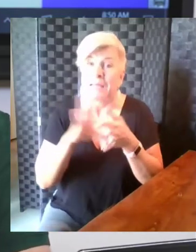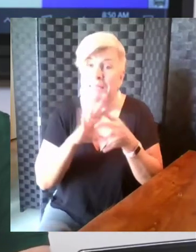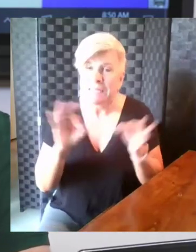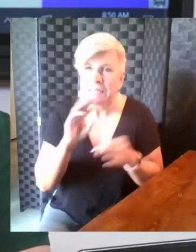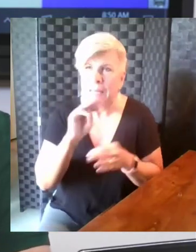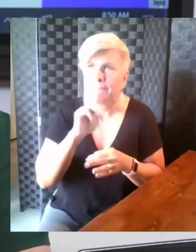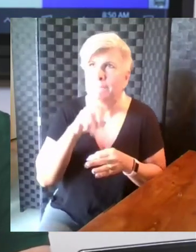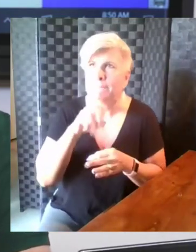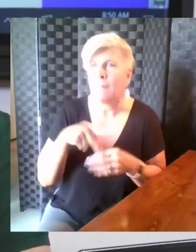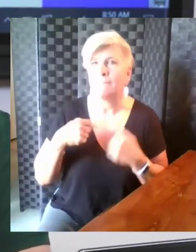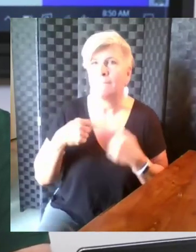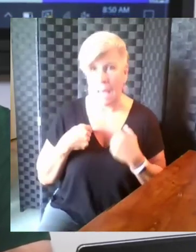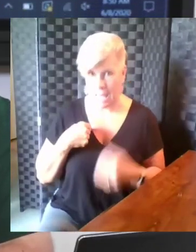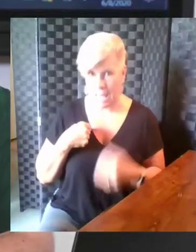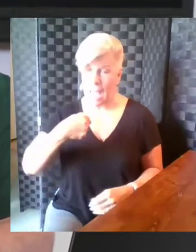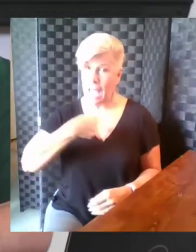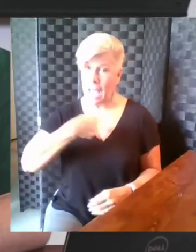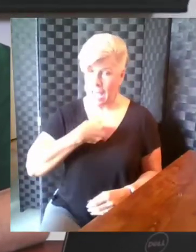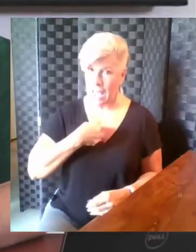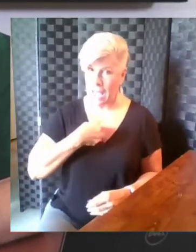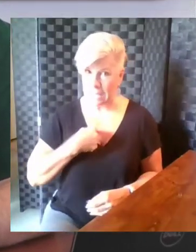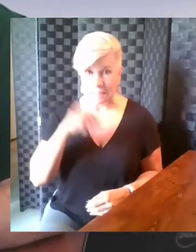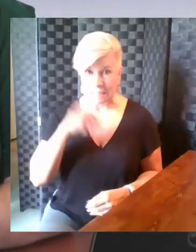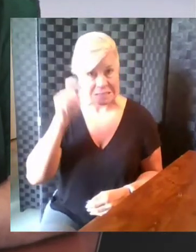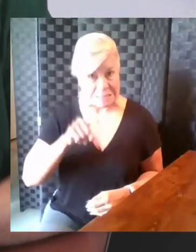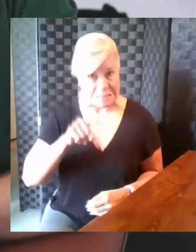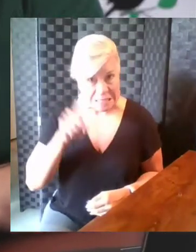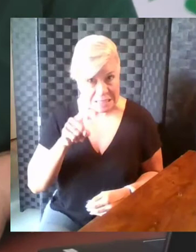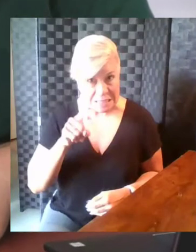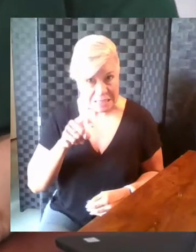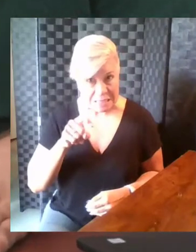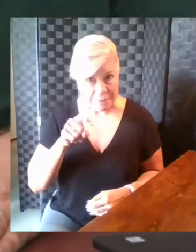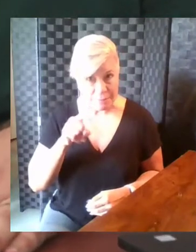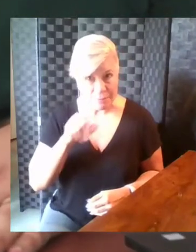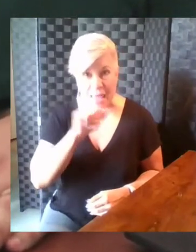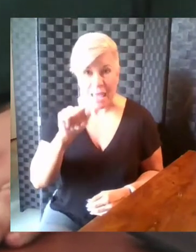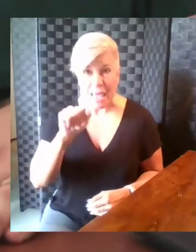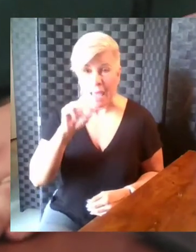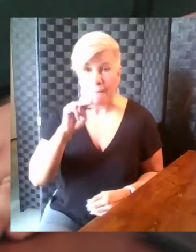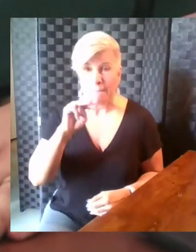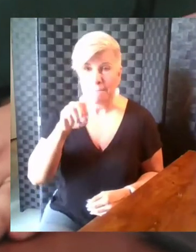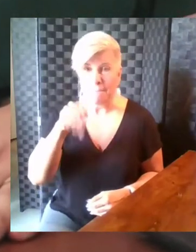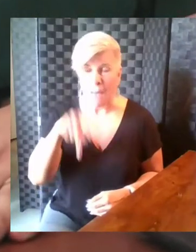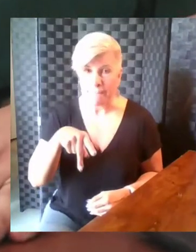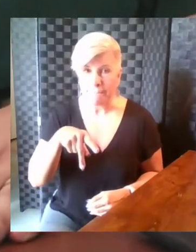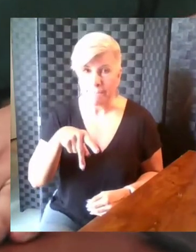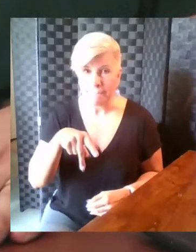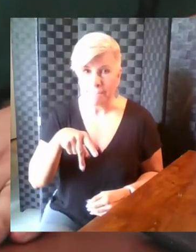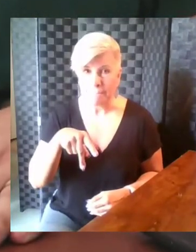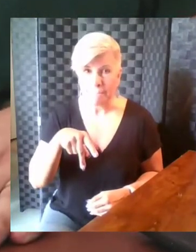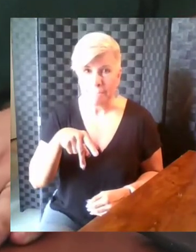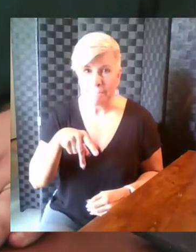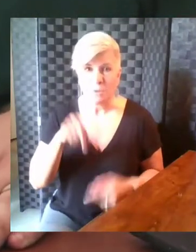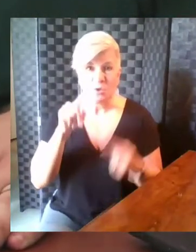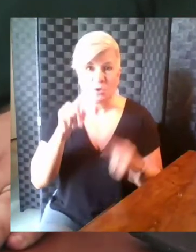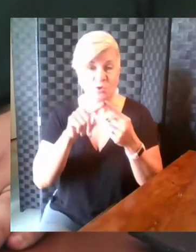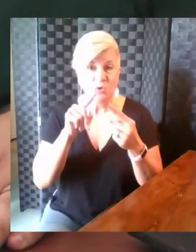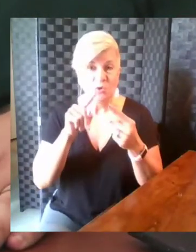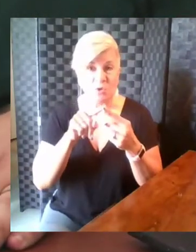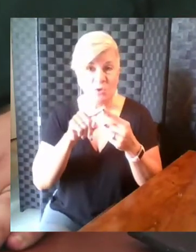Mop. I need a mop